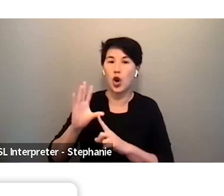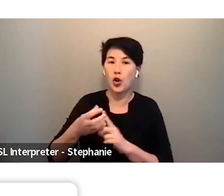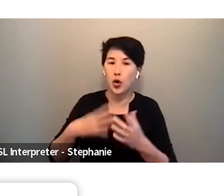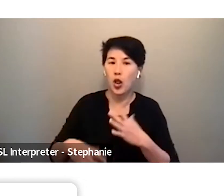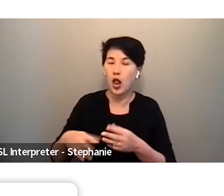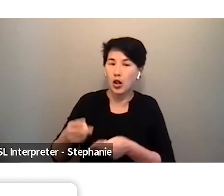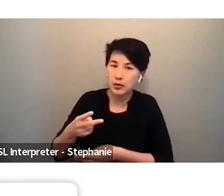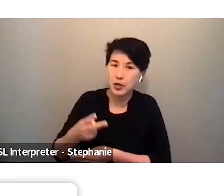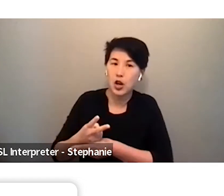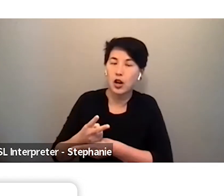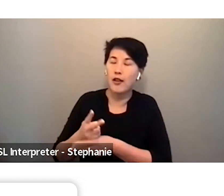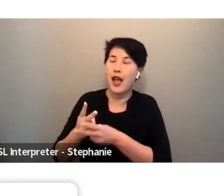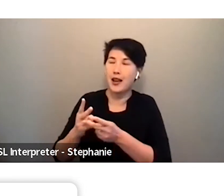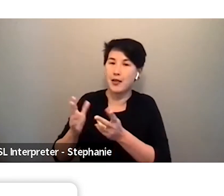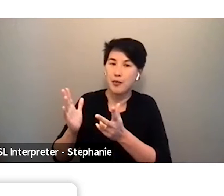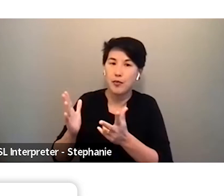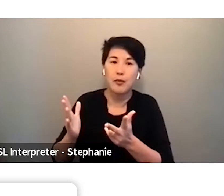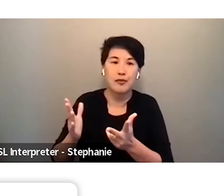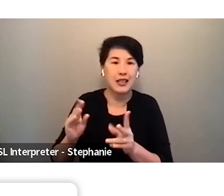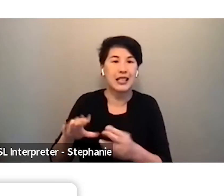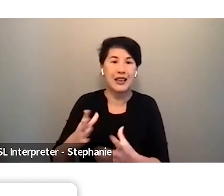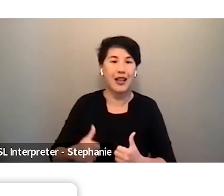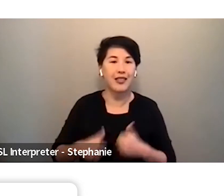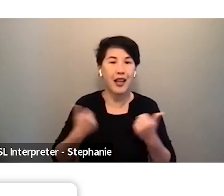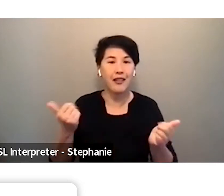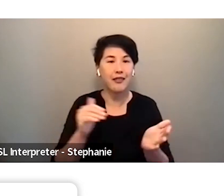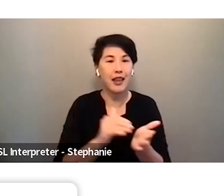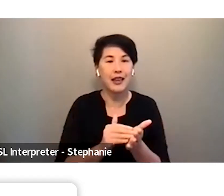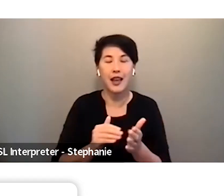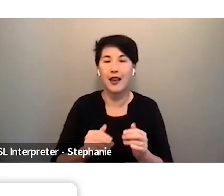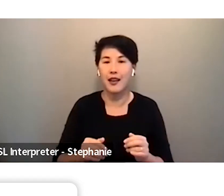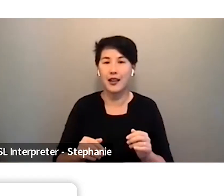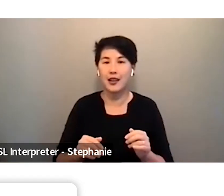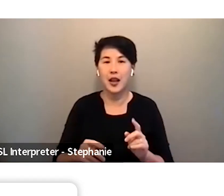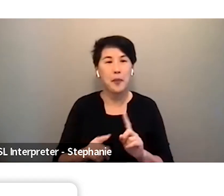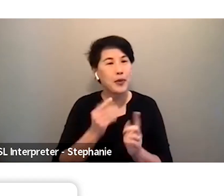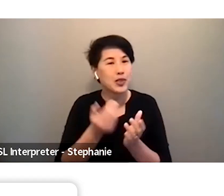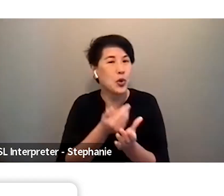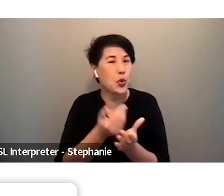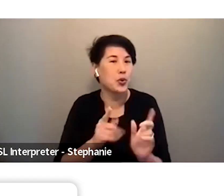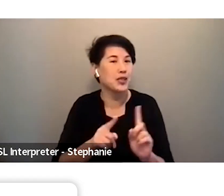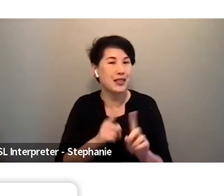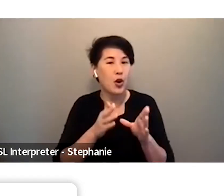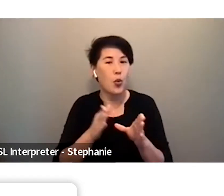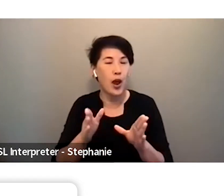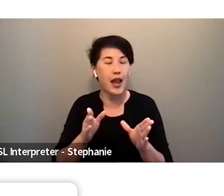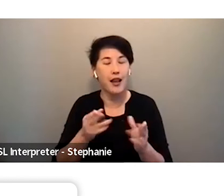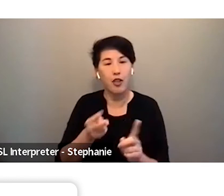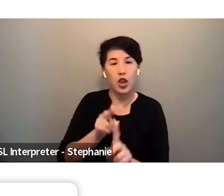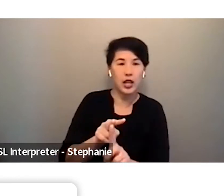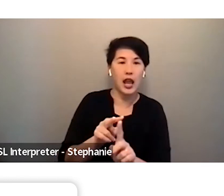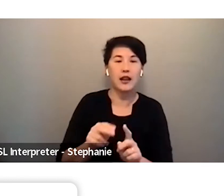to life now. But also one that that was kind of fresh to me, and a different way of looking at it was